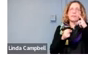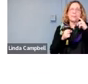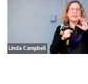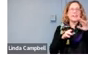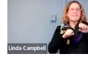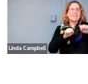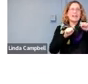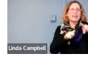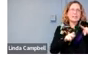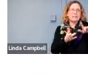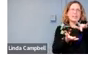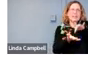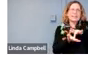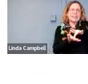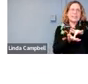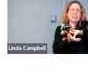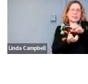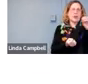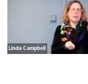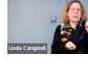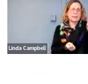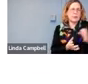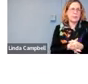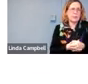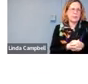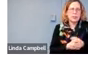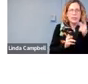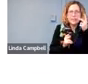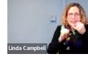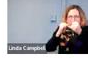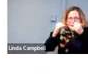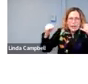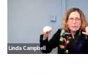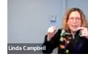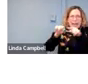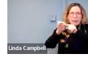So this is an infographic that I pulled from Invasive Species Center in Ontario.